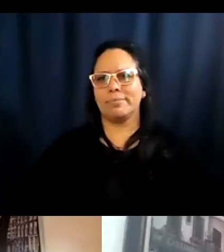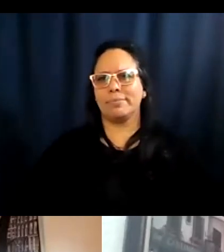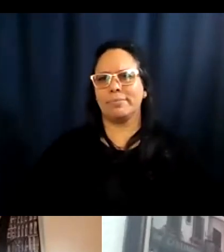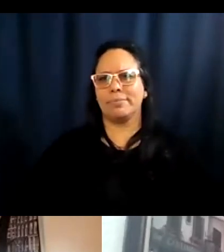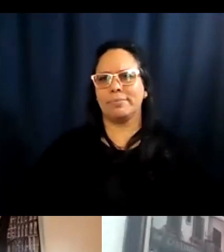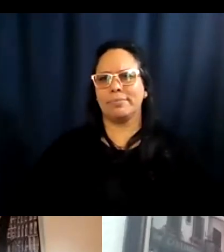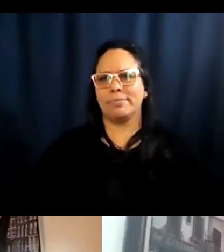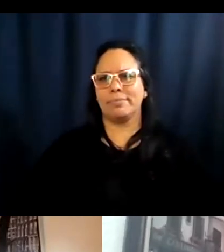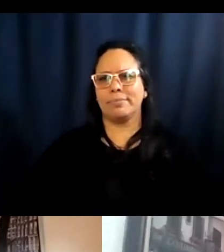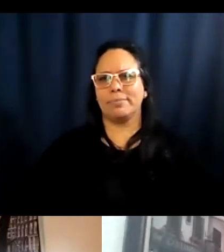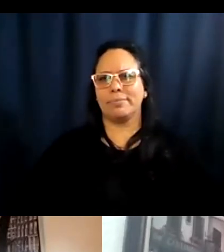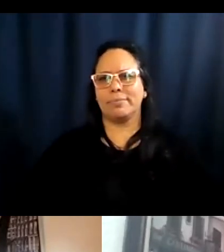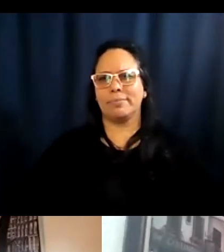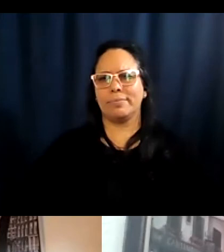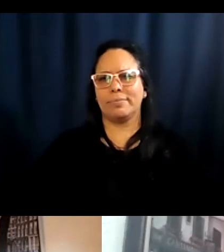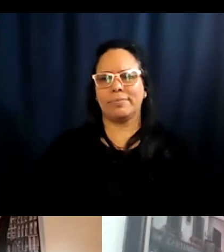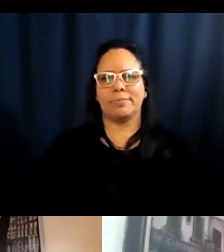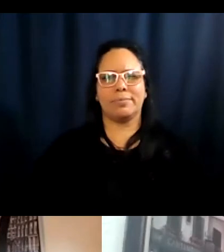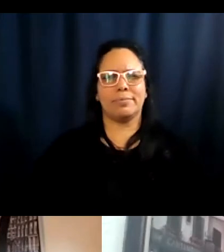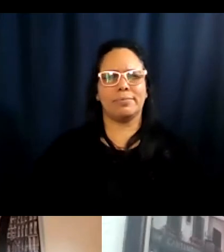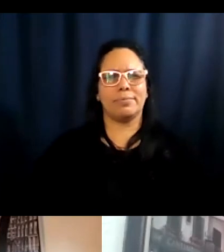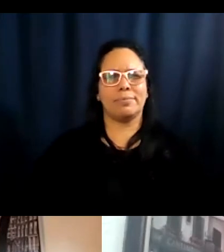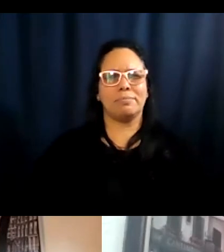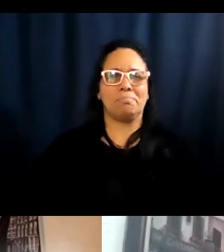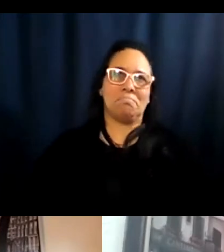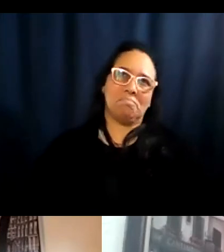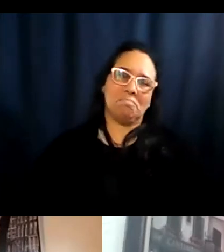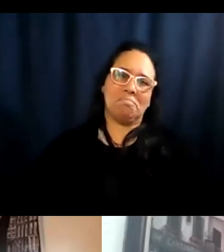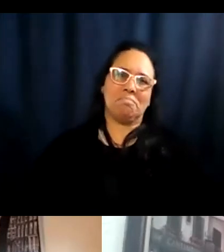I could be seen as an extremist, especially being a minister.